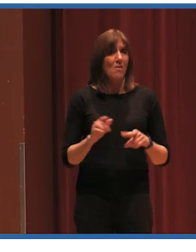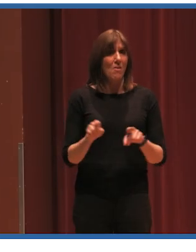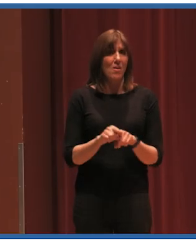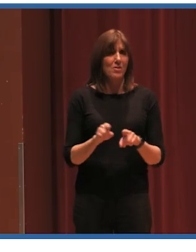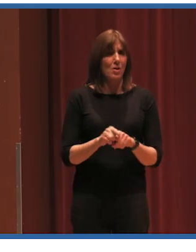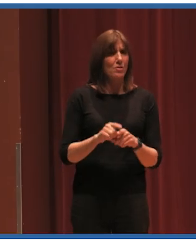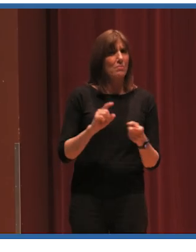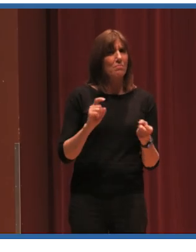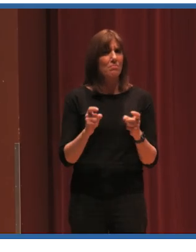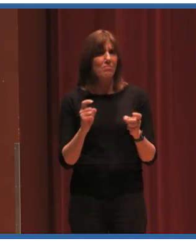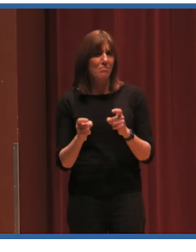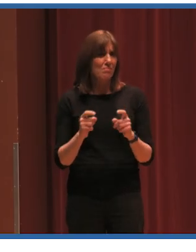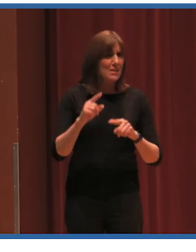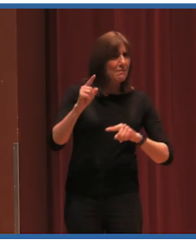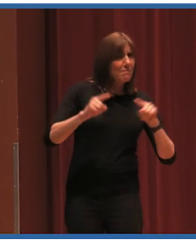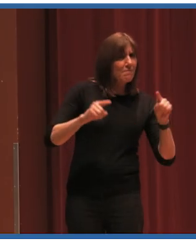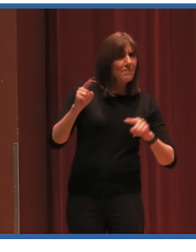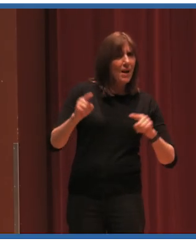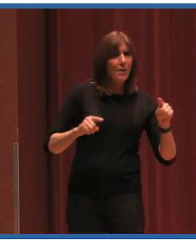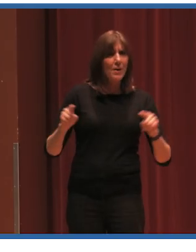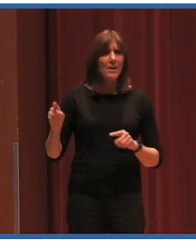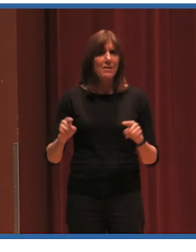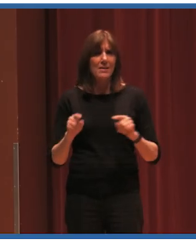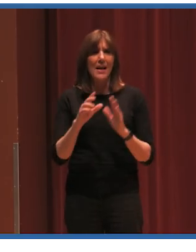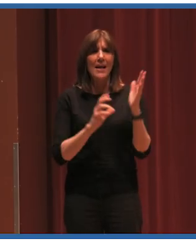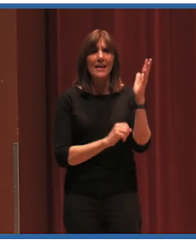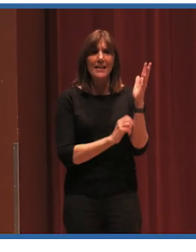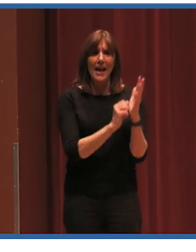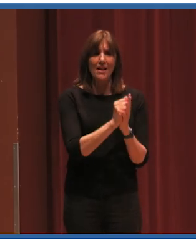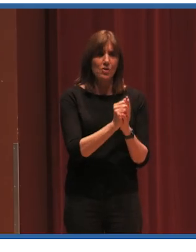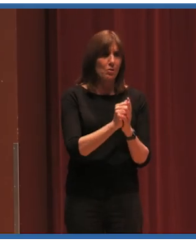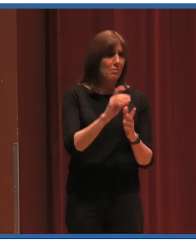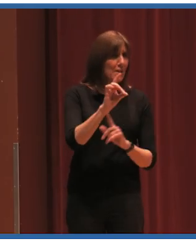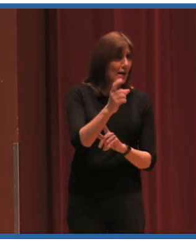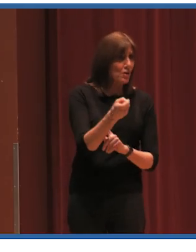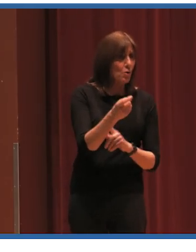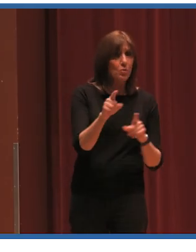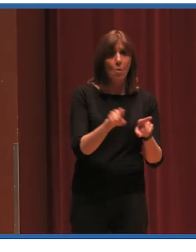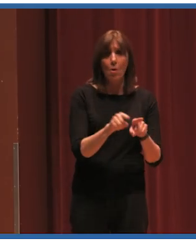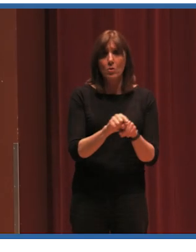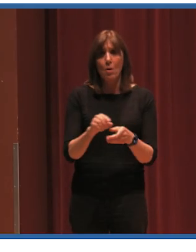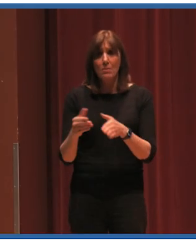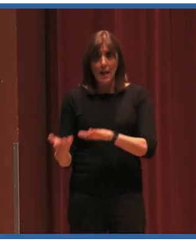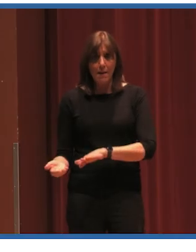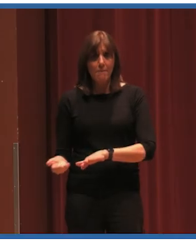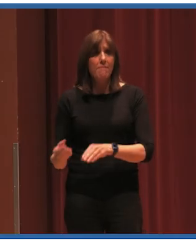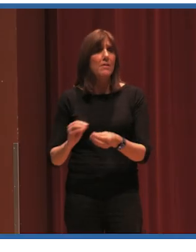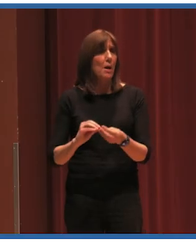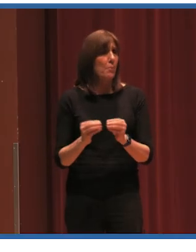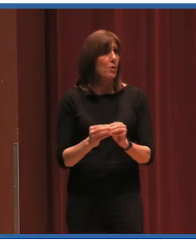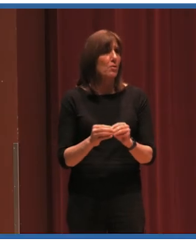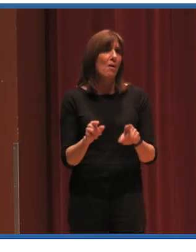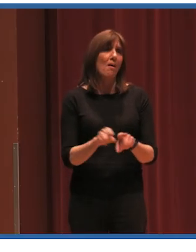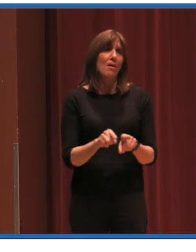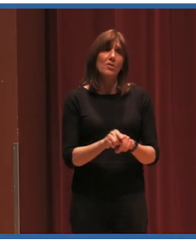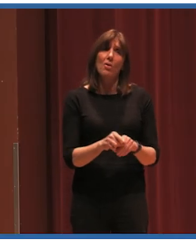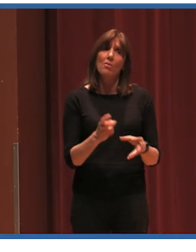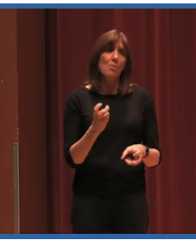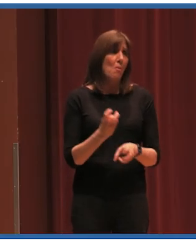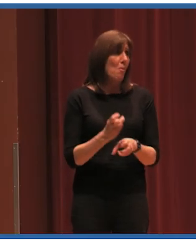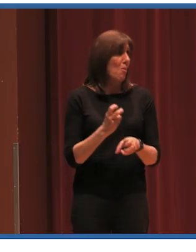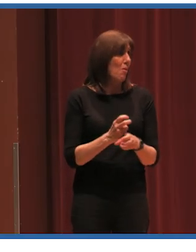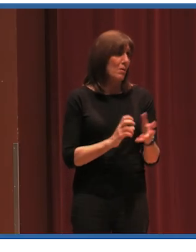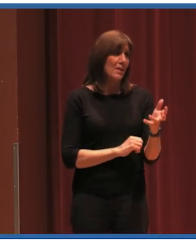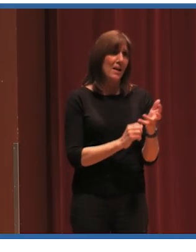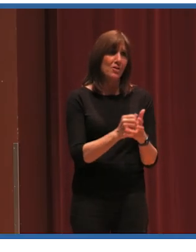disparities in terms of cancer incidence and mortality by race. Also, some troubling cancers. You don't want to